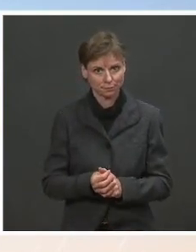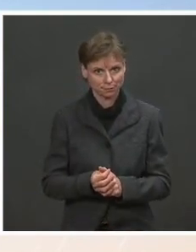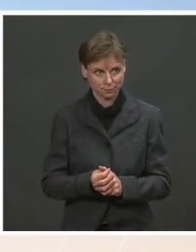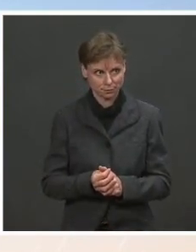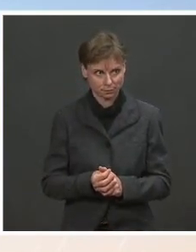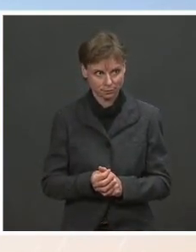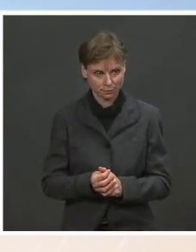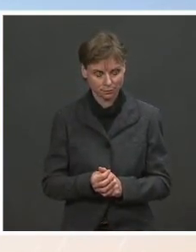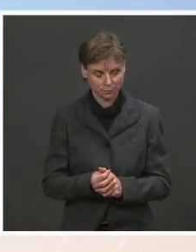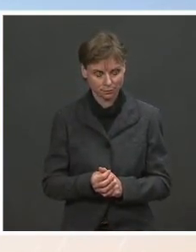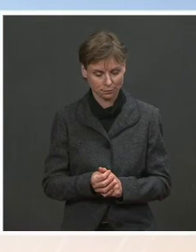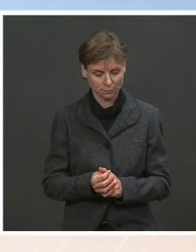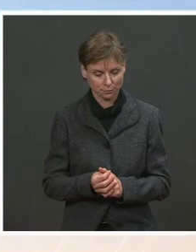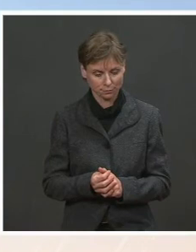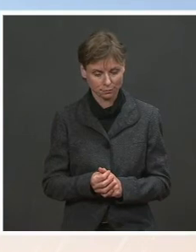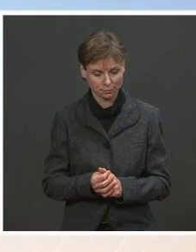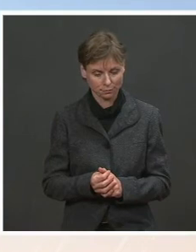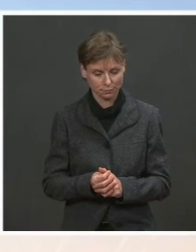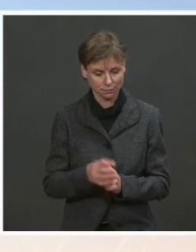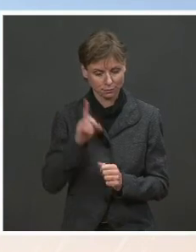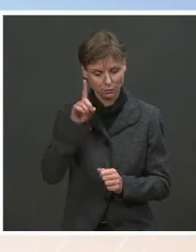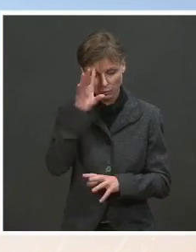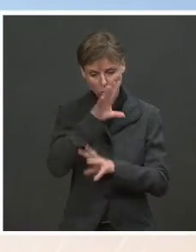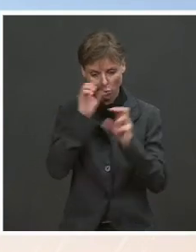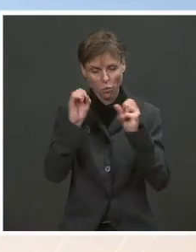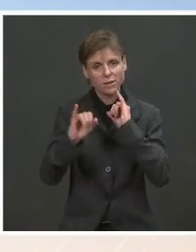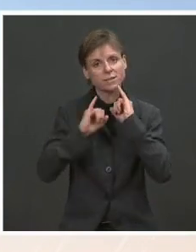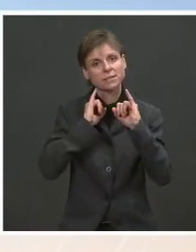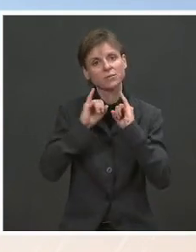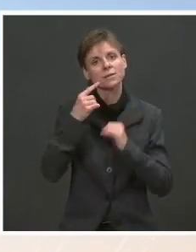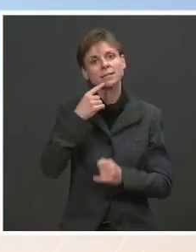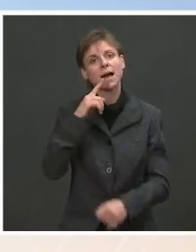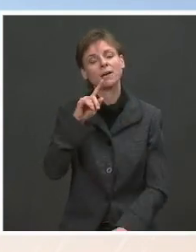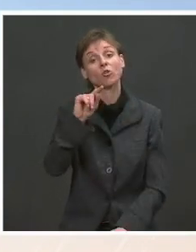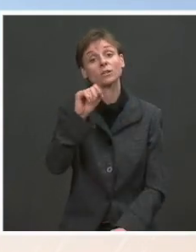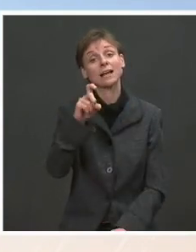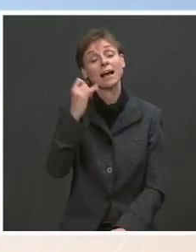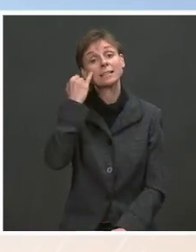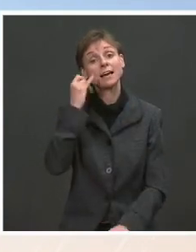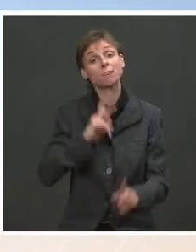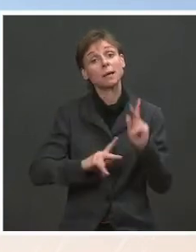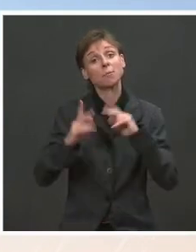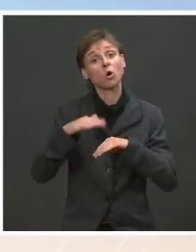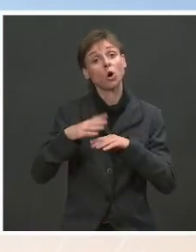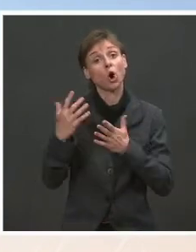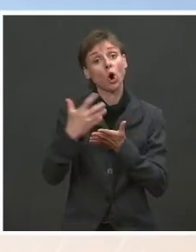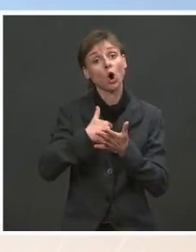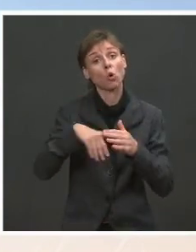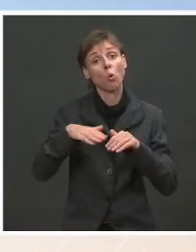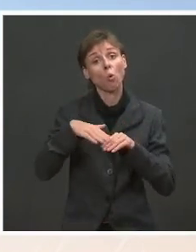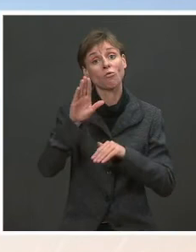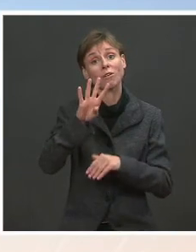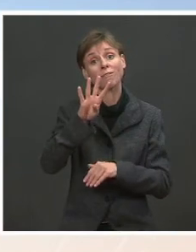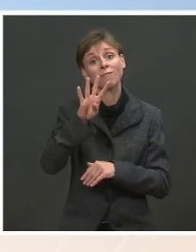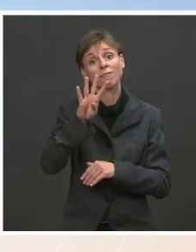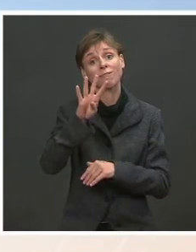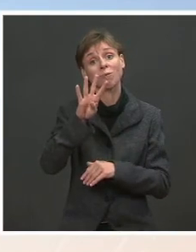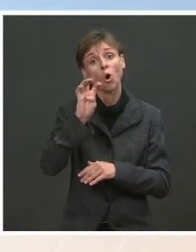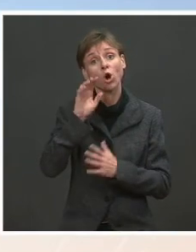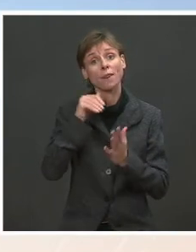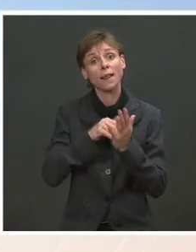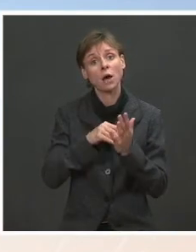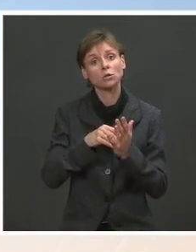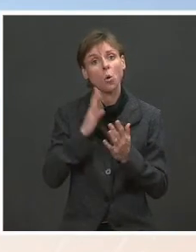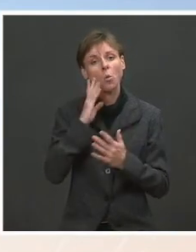interview, he said on taxes that anybody making more than $400,000 will see a small to a significant tax